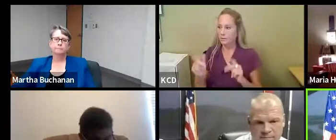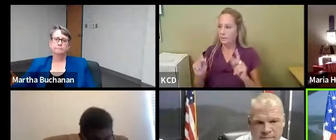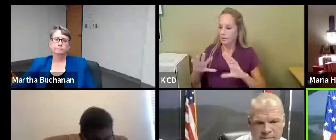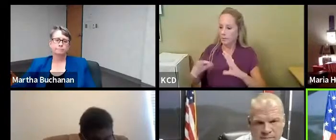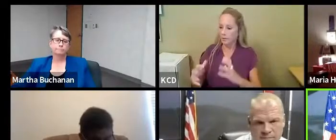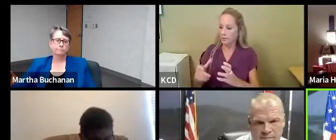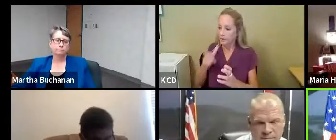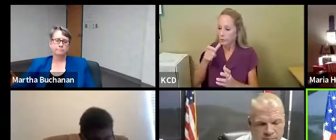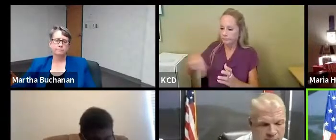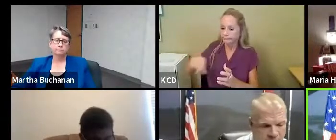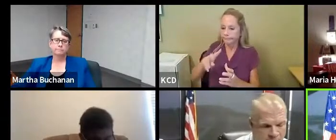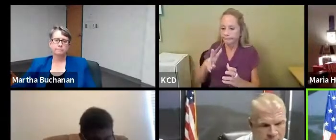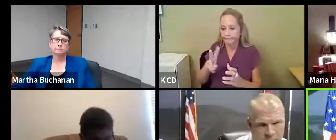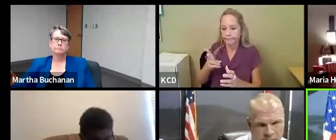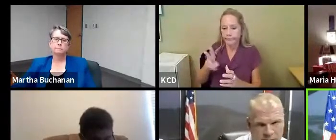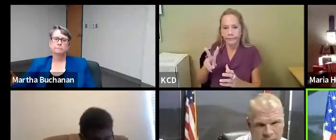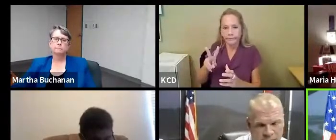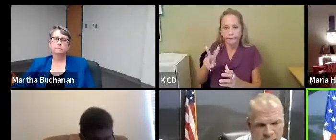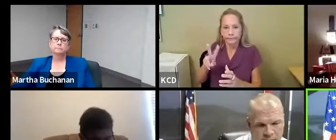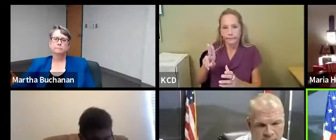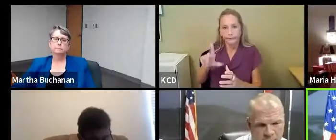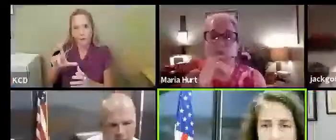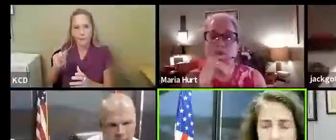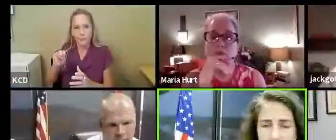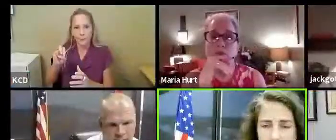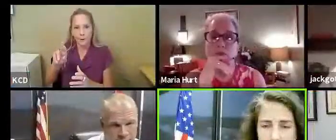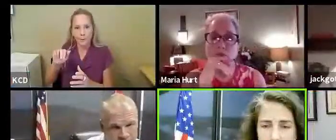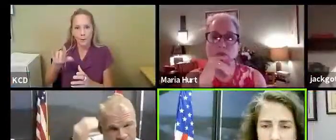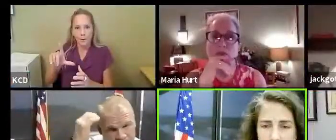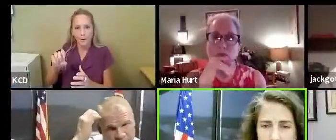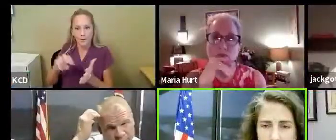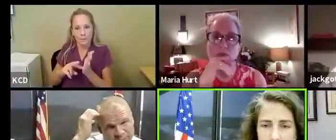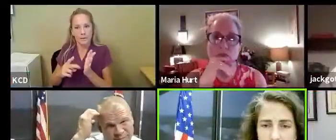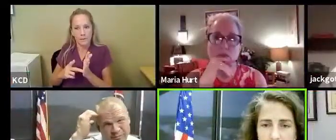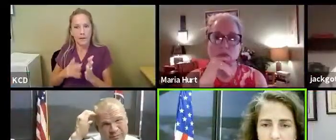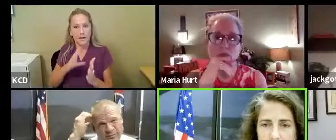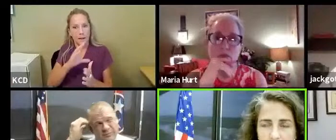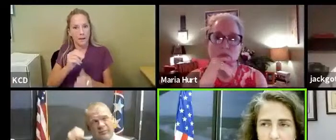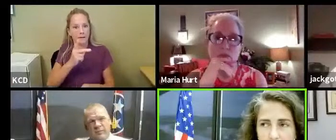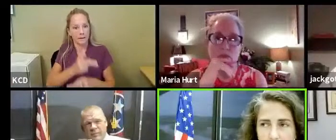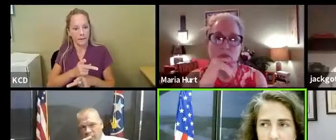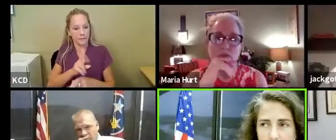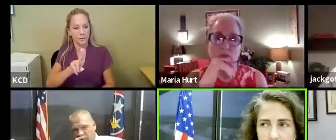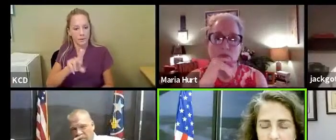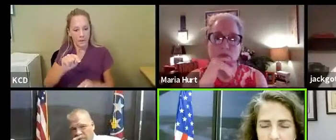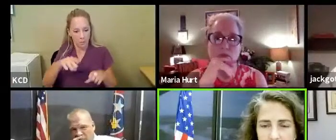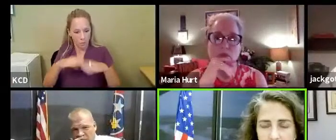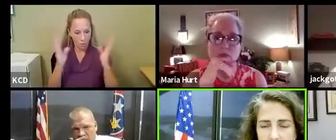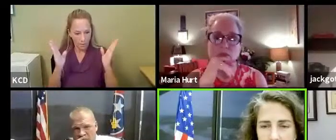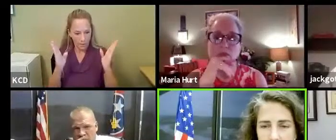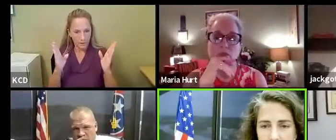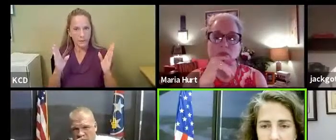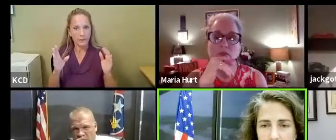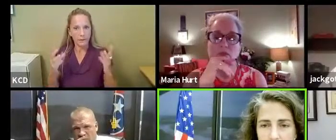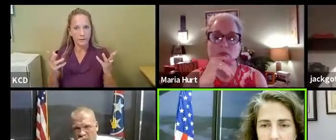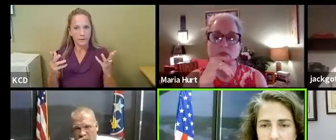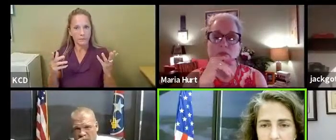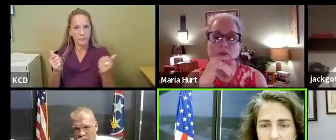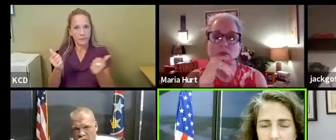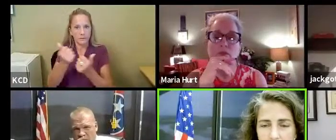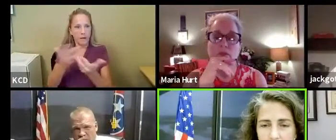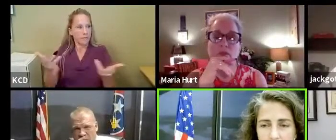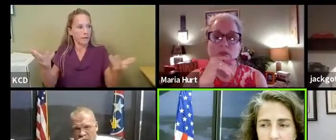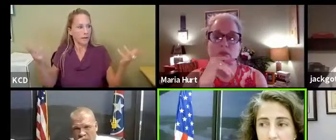to be able to live with this pandemic and keep our economy running and keep UT open at the same time. So this isn't a closure;